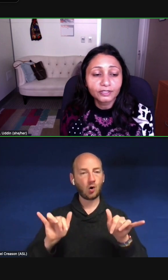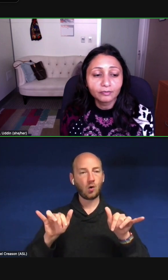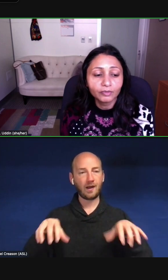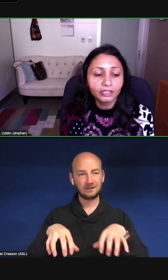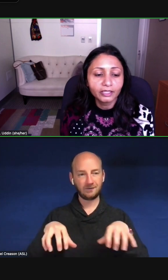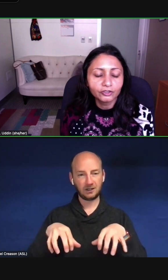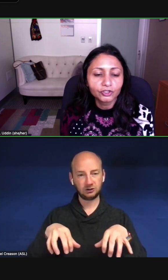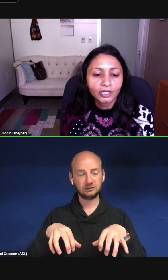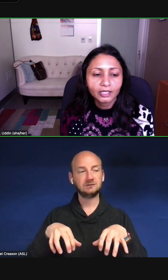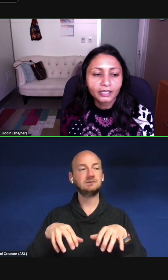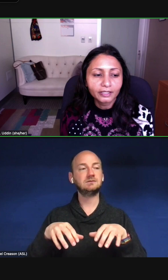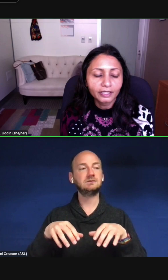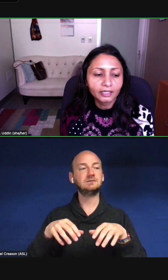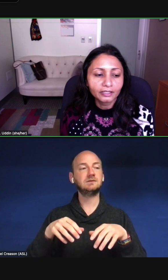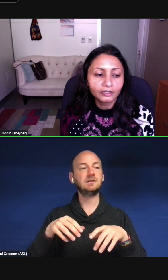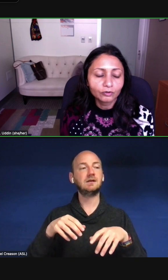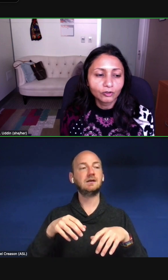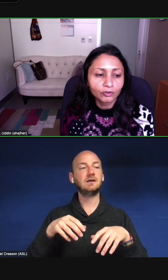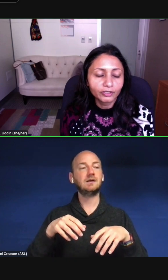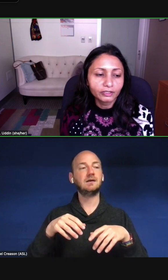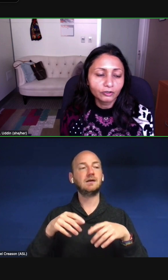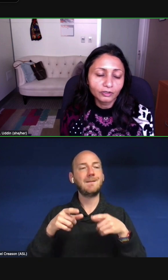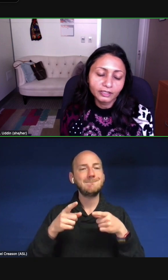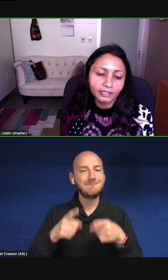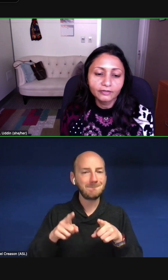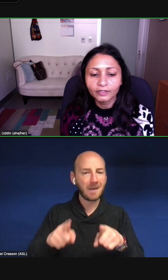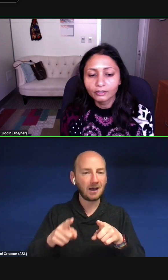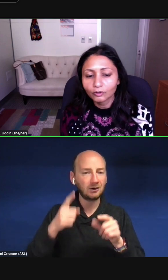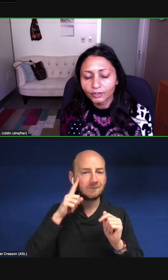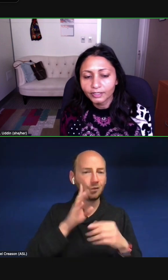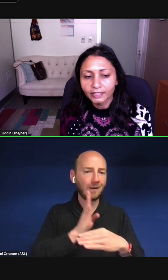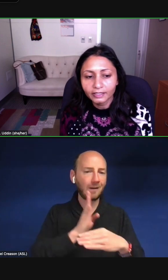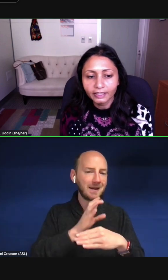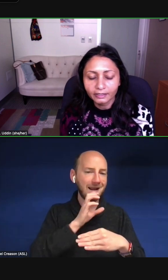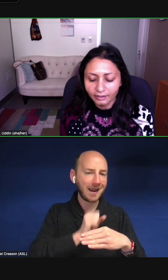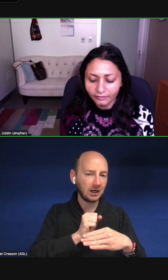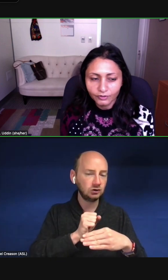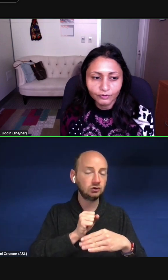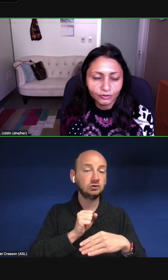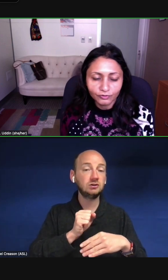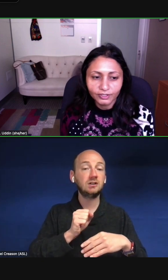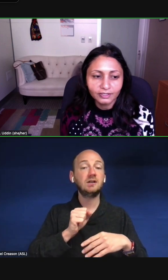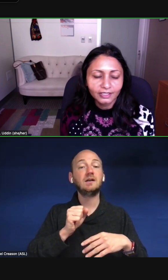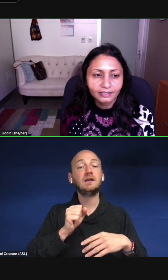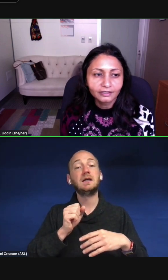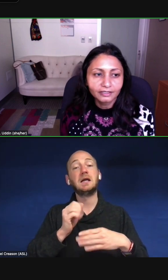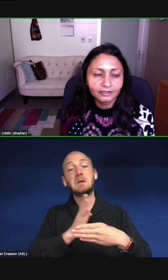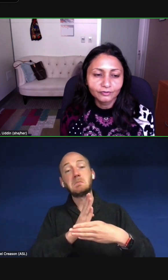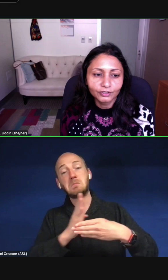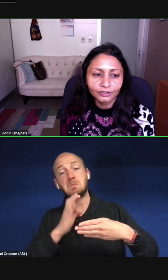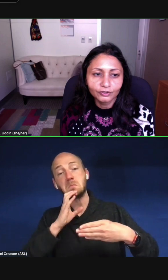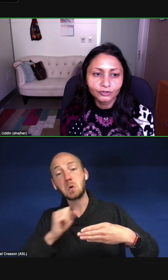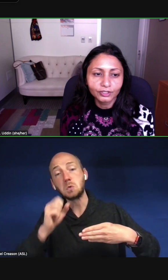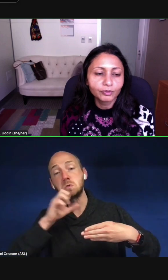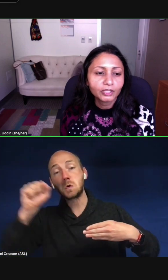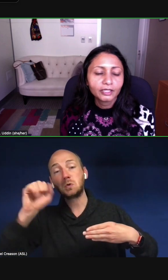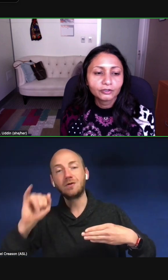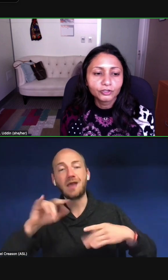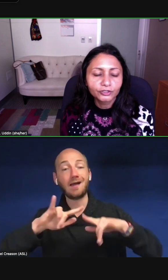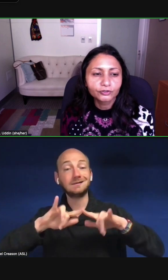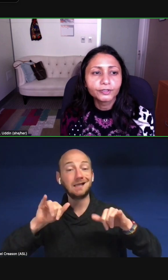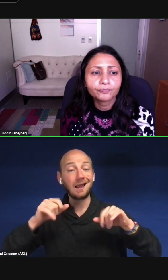of occurrence in mid-age, and then lower in early life and lower again in late life. So it shows this nice inverted